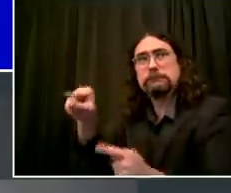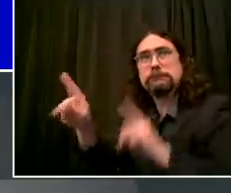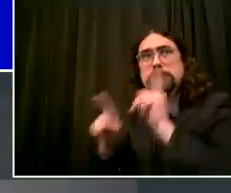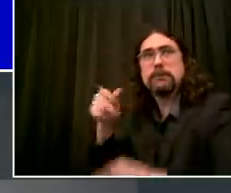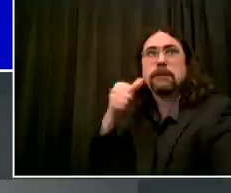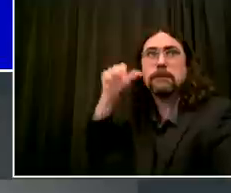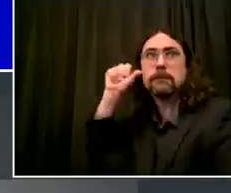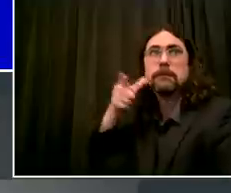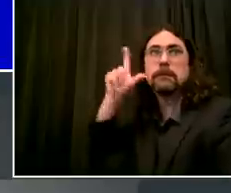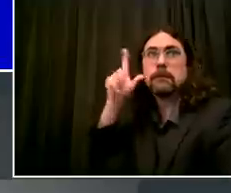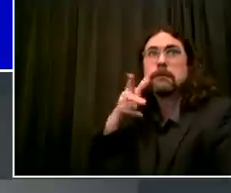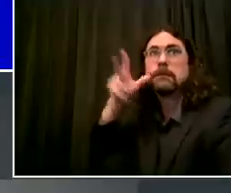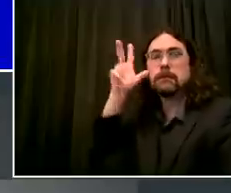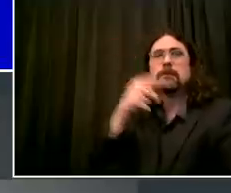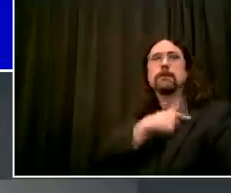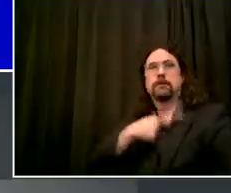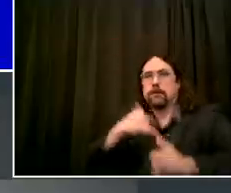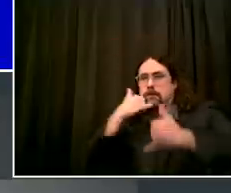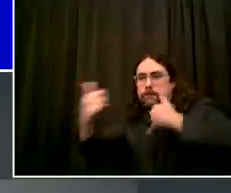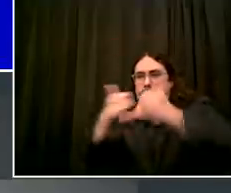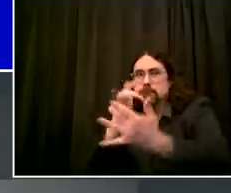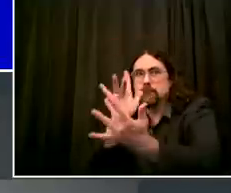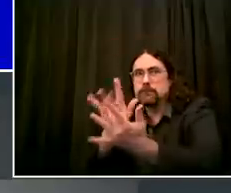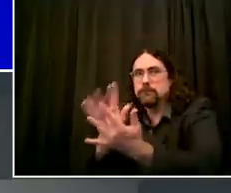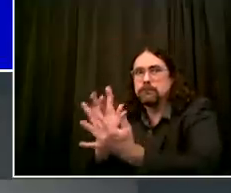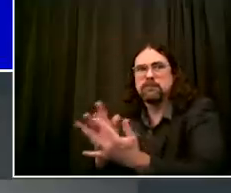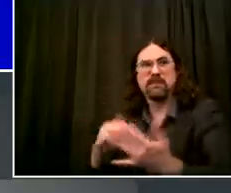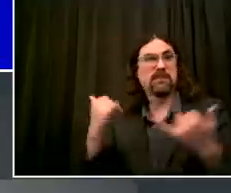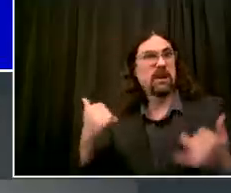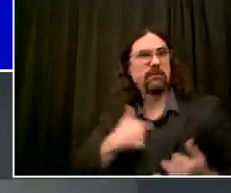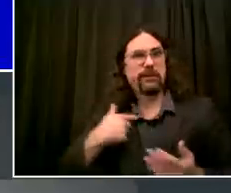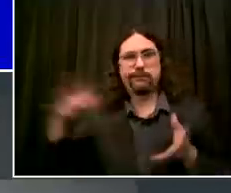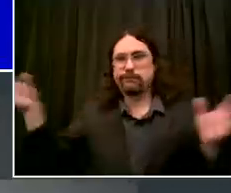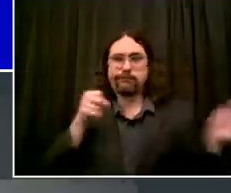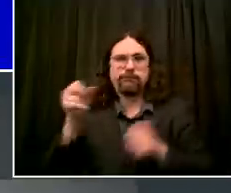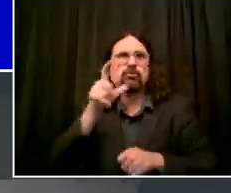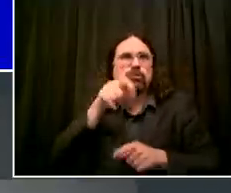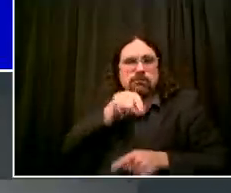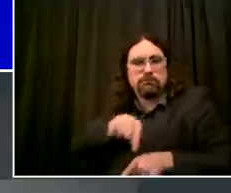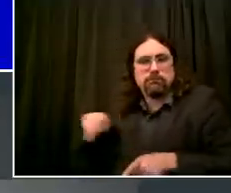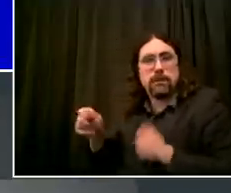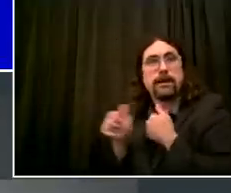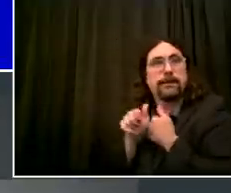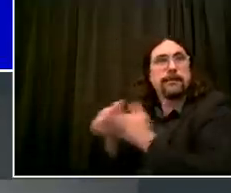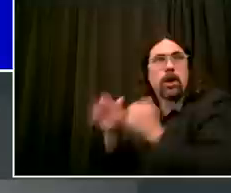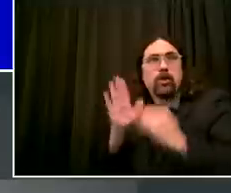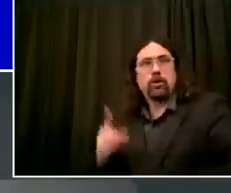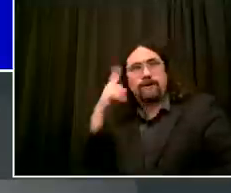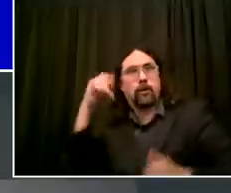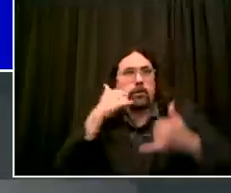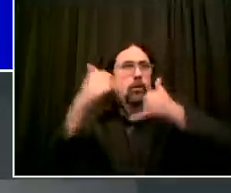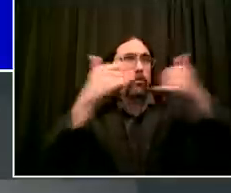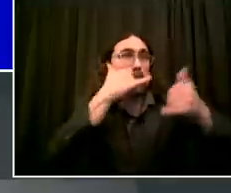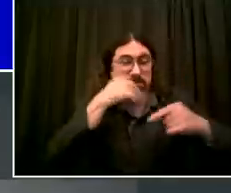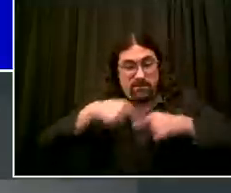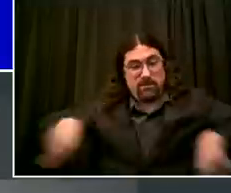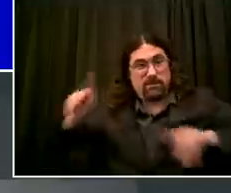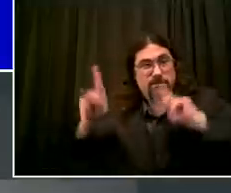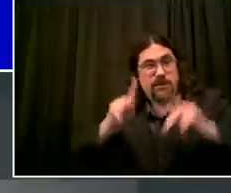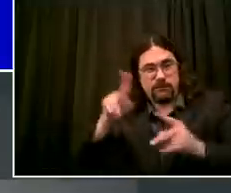2,500 tracers on duty, 2,500. And we'll be adding more the following week,